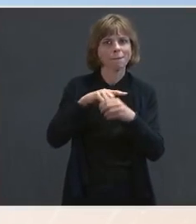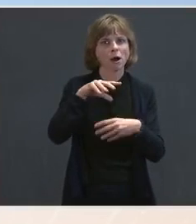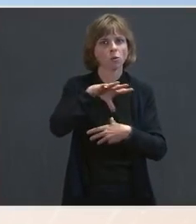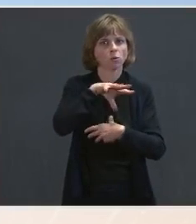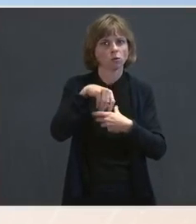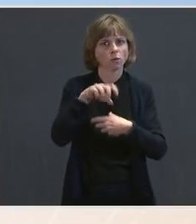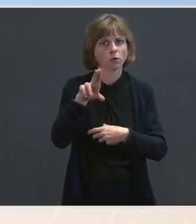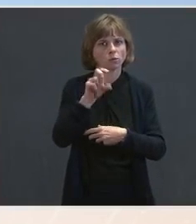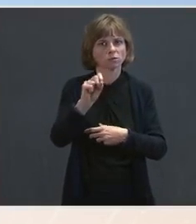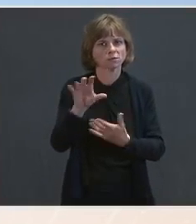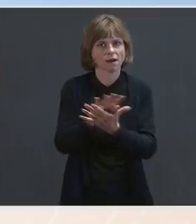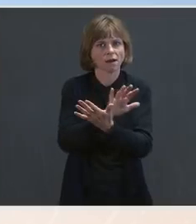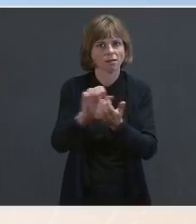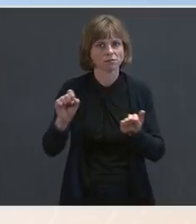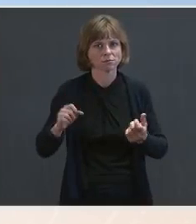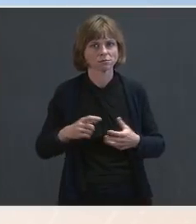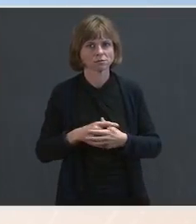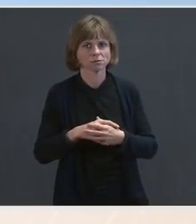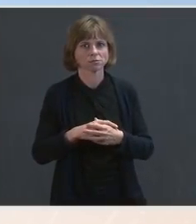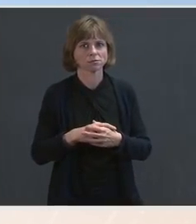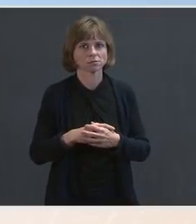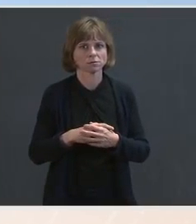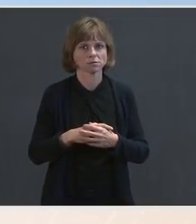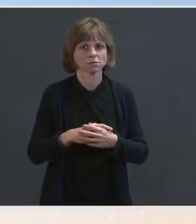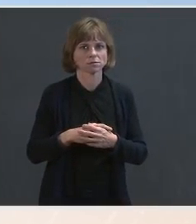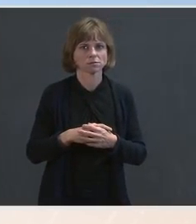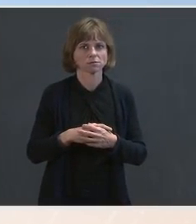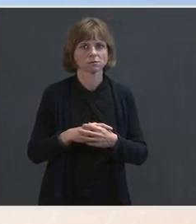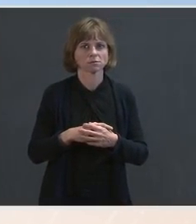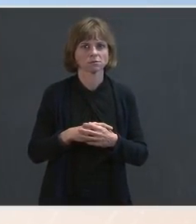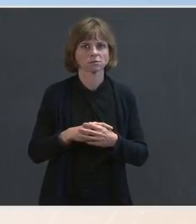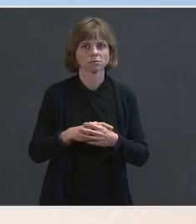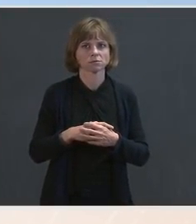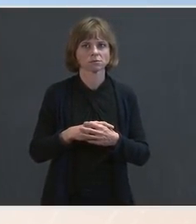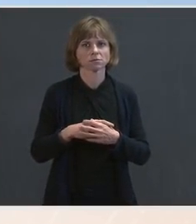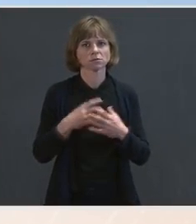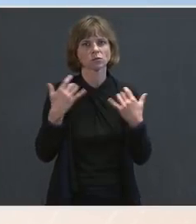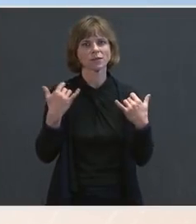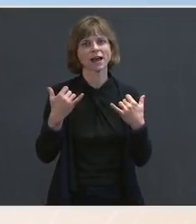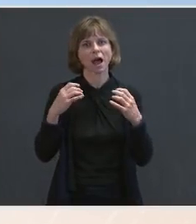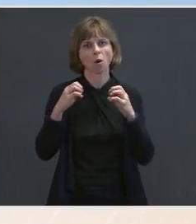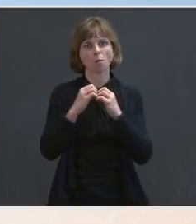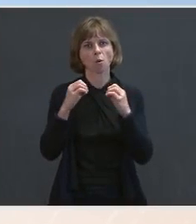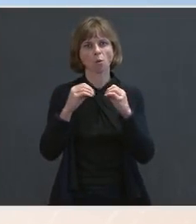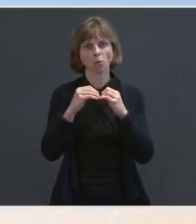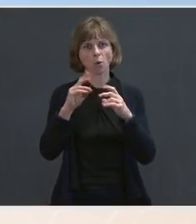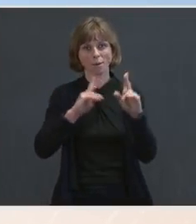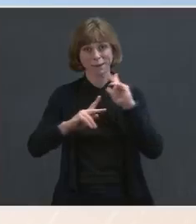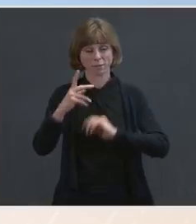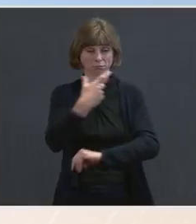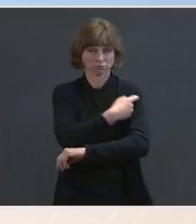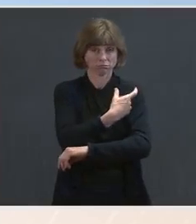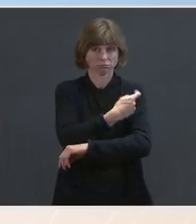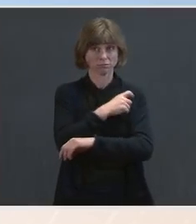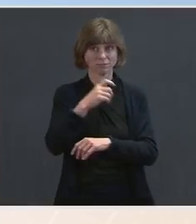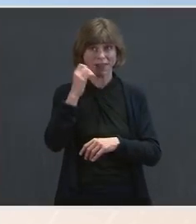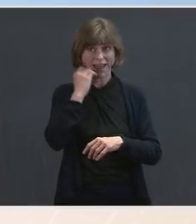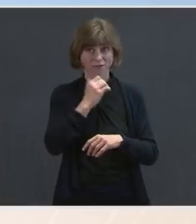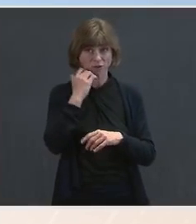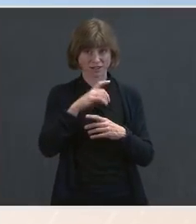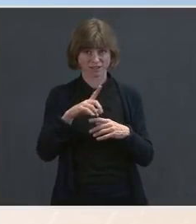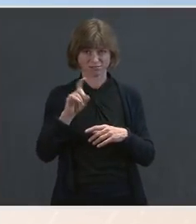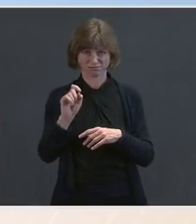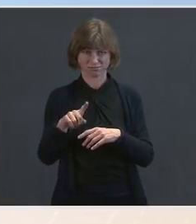country. Go ahead. Thank you, Jen. As more people are getting vaccinated every day, there's still a lack of clarity about what they should and shouldn't